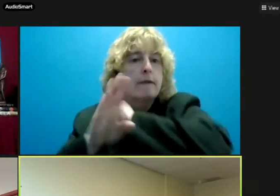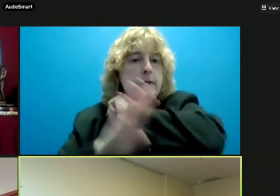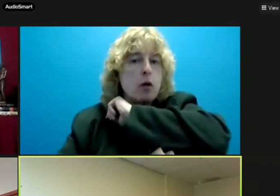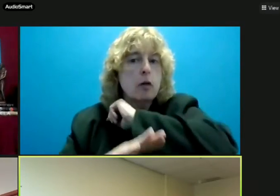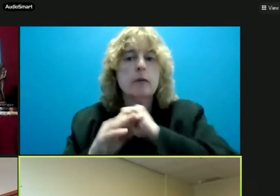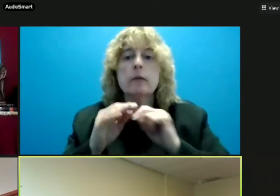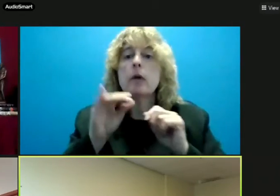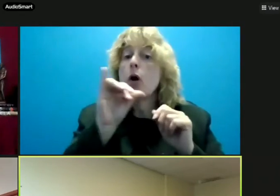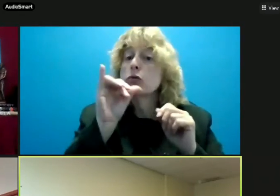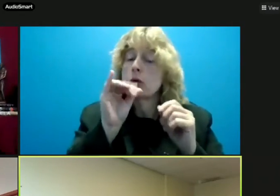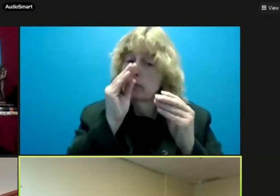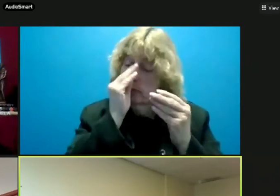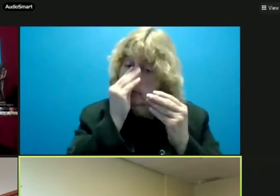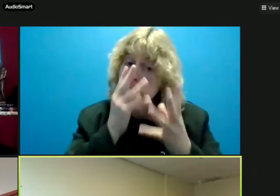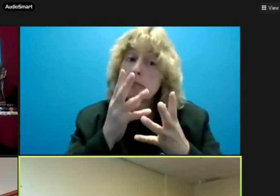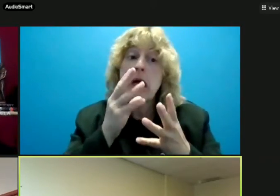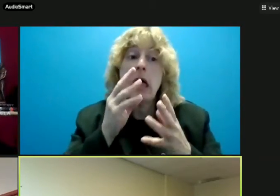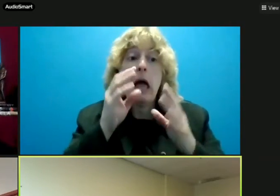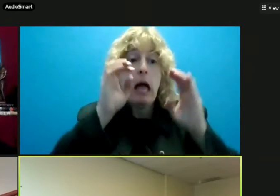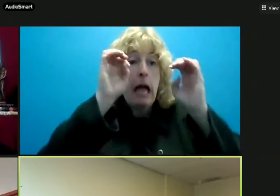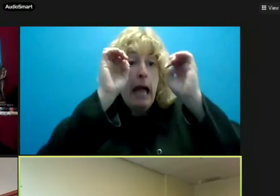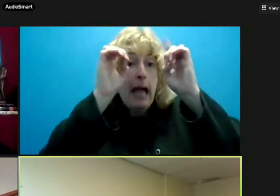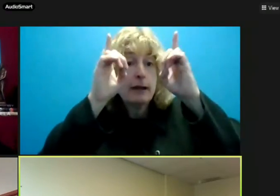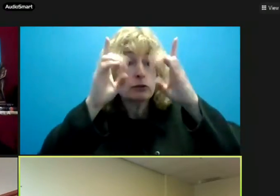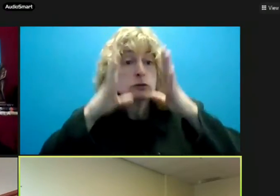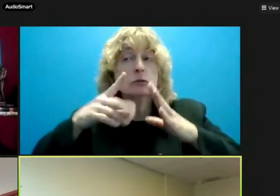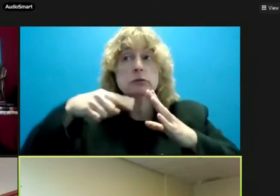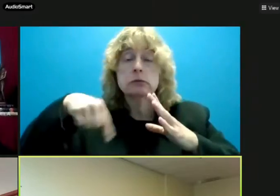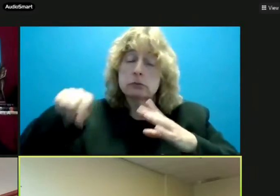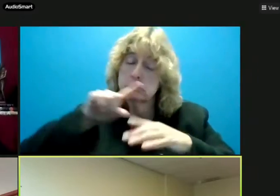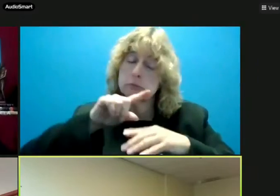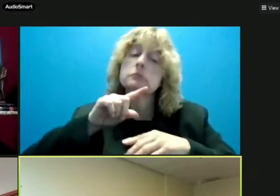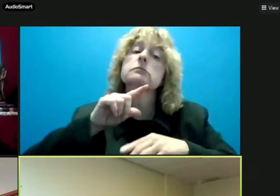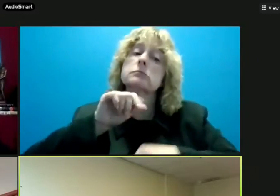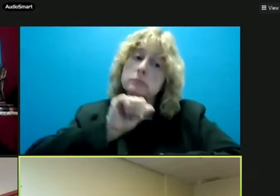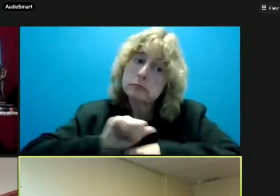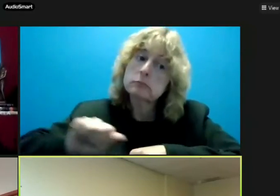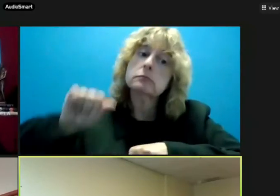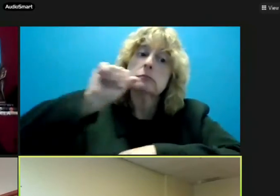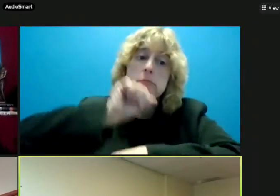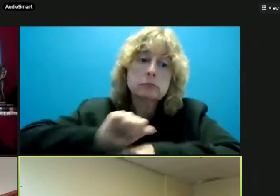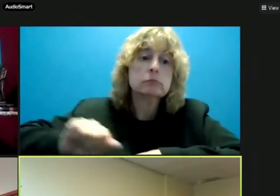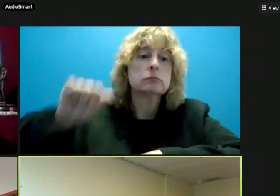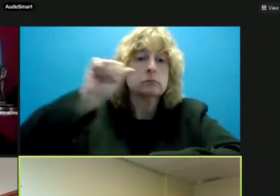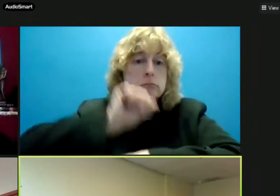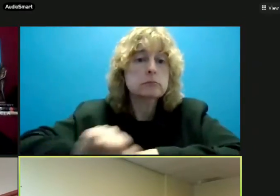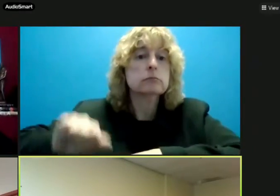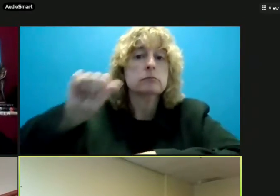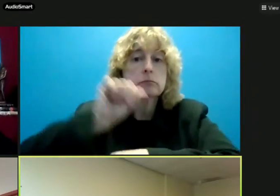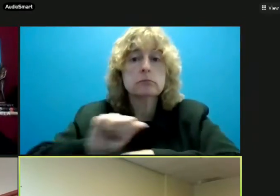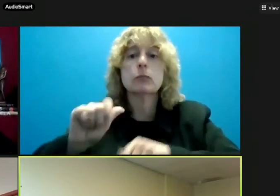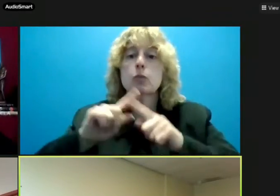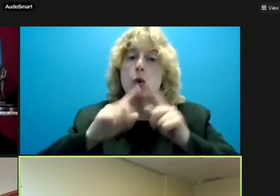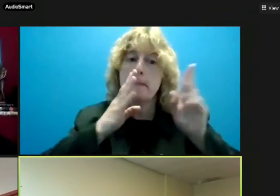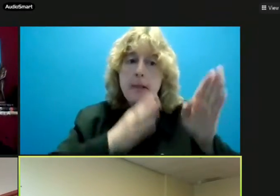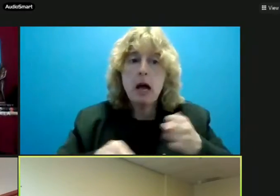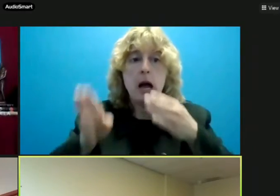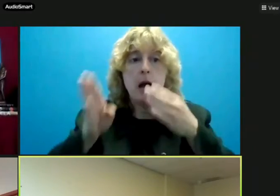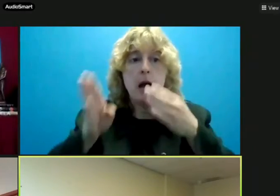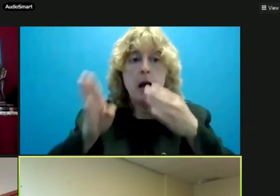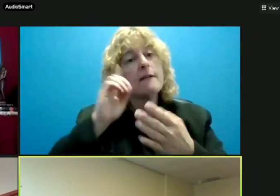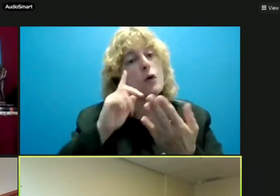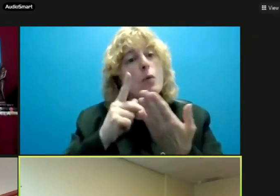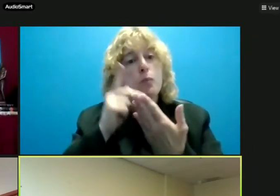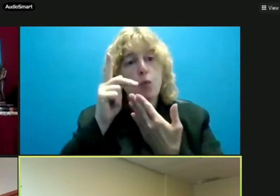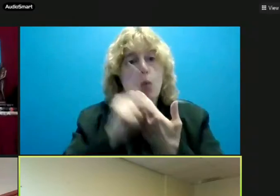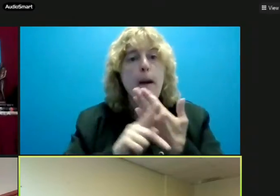and their educators are working tirelessly to plan for programs for students over the